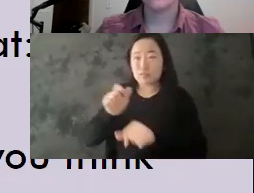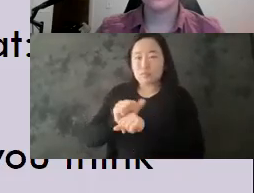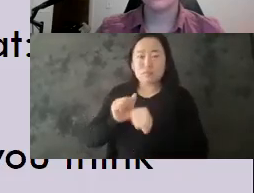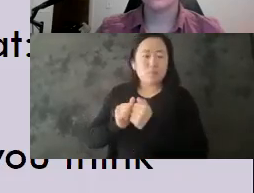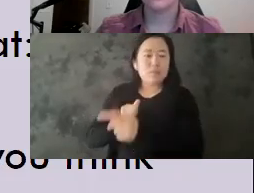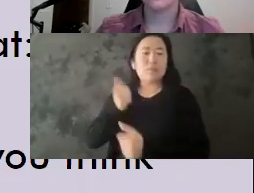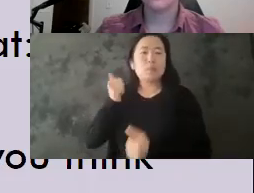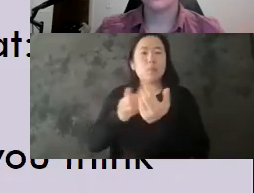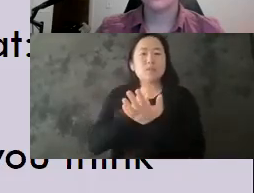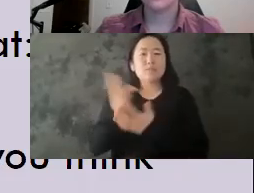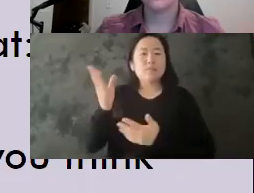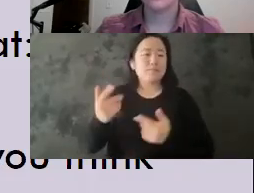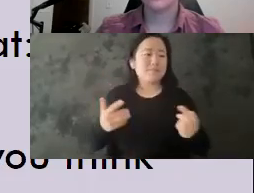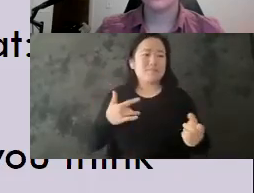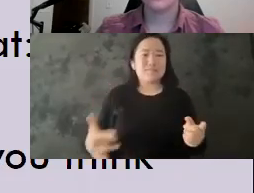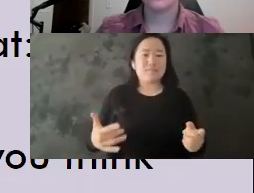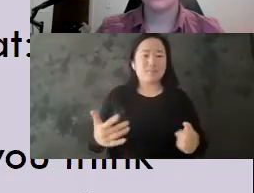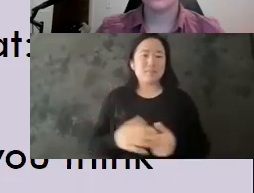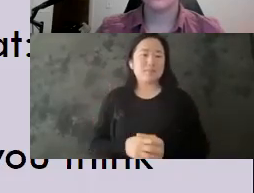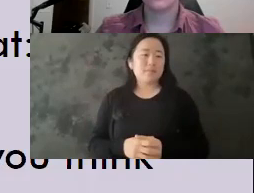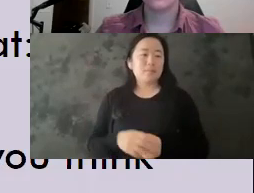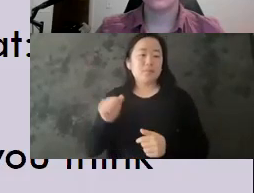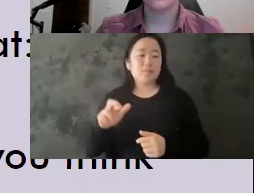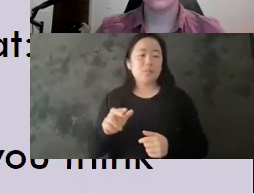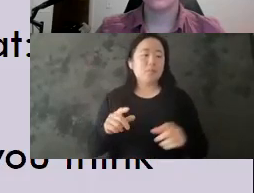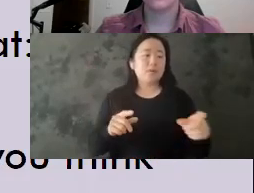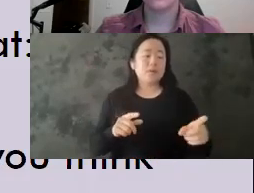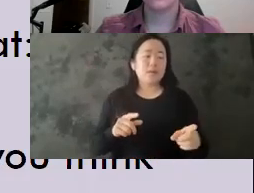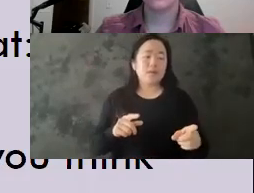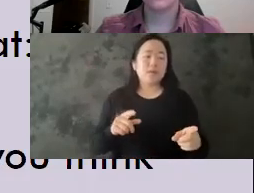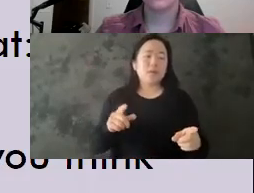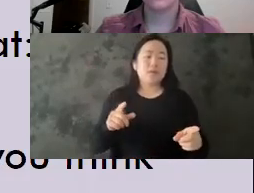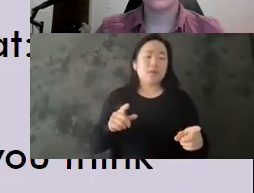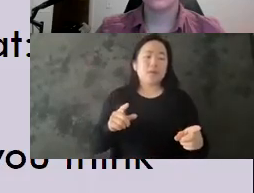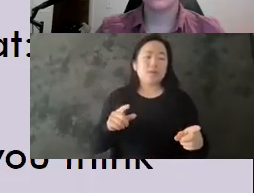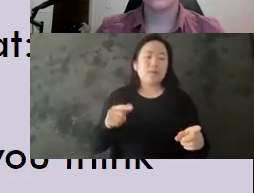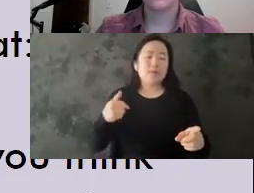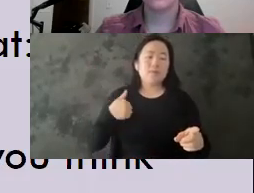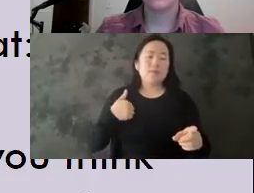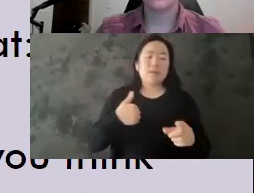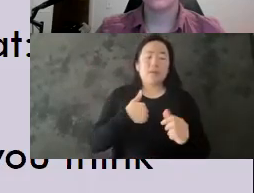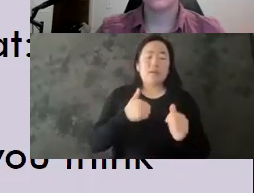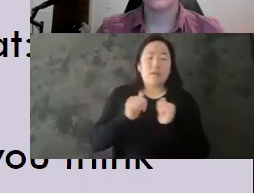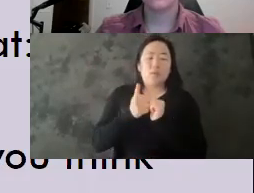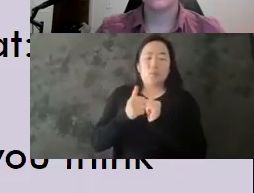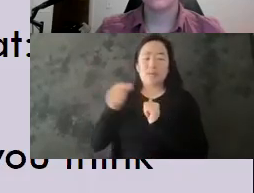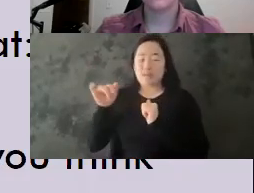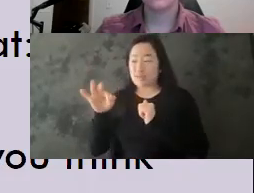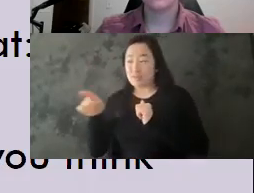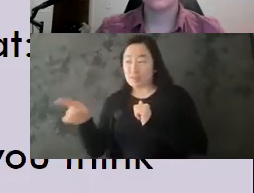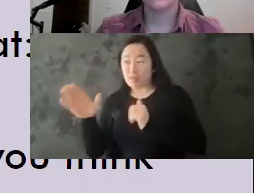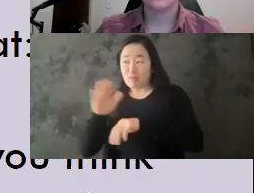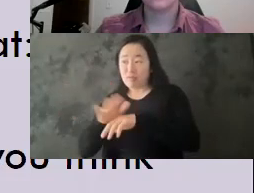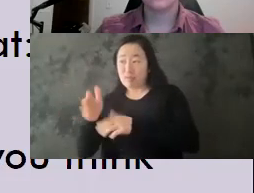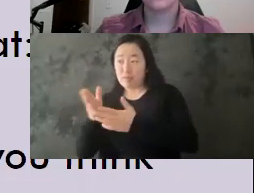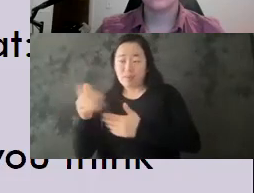can meet ourselves and others where we're currently at on these journeys, knowing that we can be at different parts of these kind of steps at